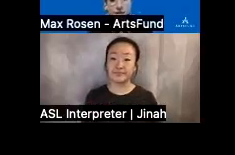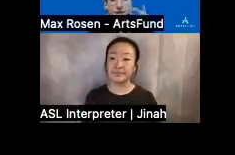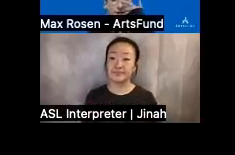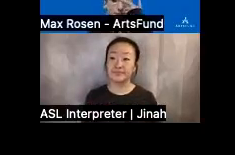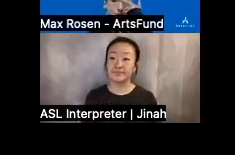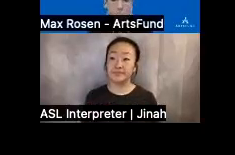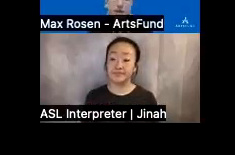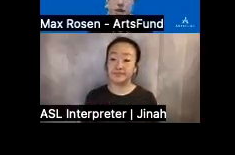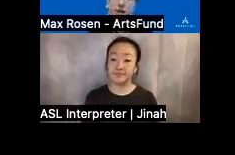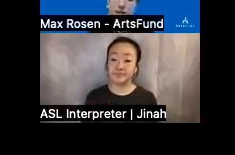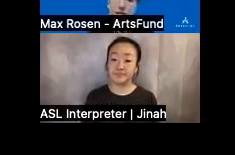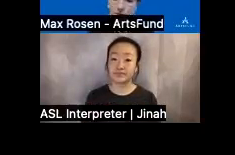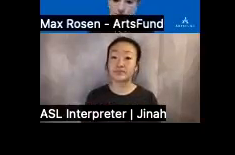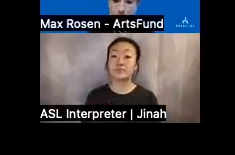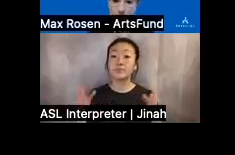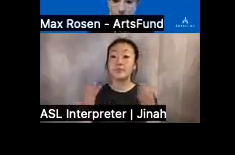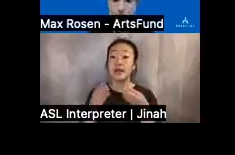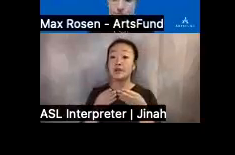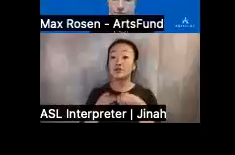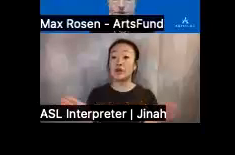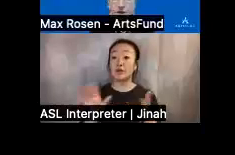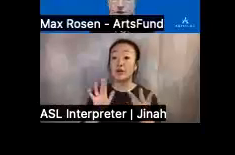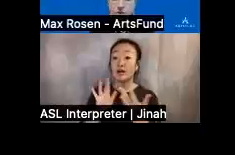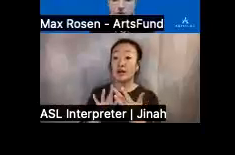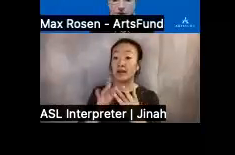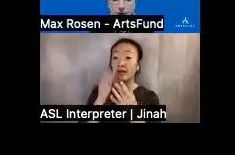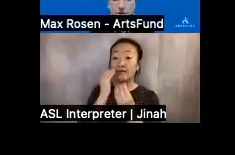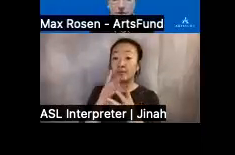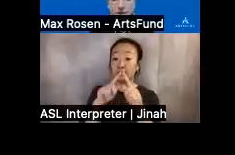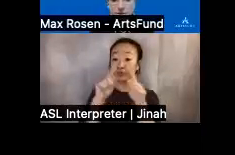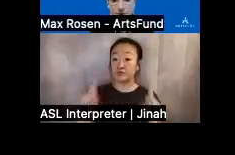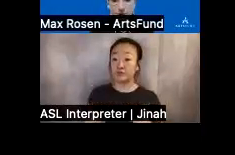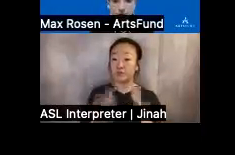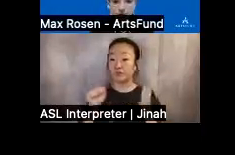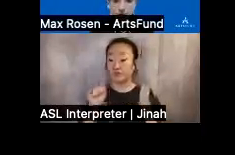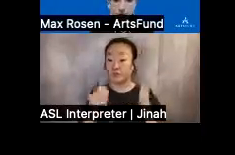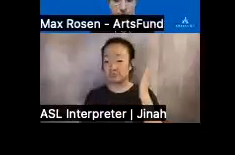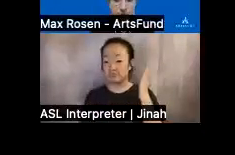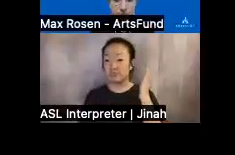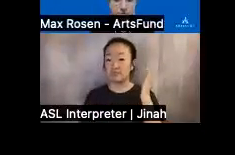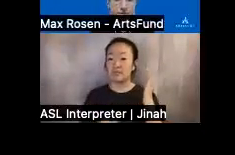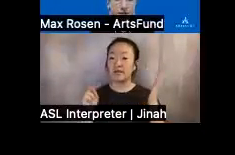This brings me to the general contact information form. I'm going to scroll down so we can view the form.